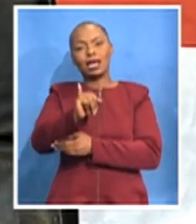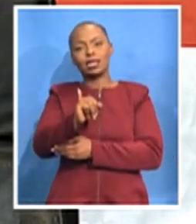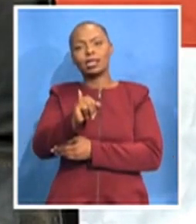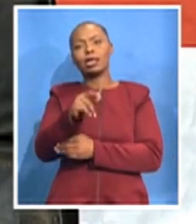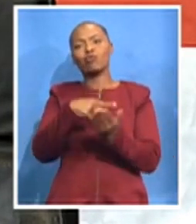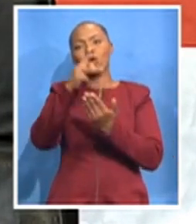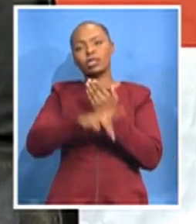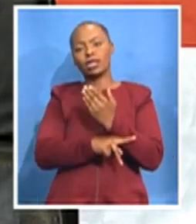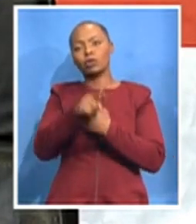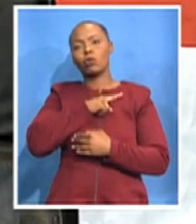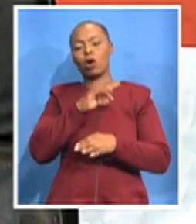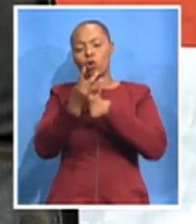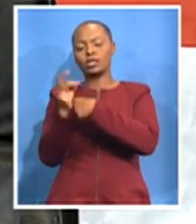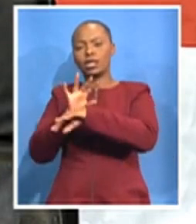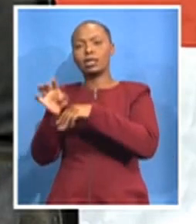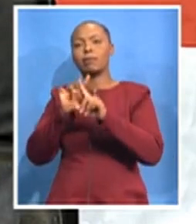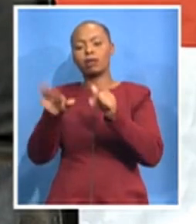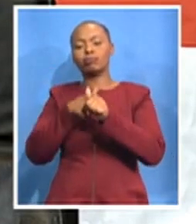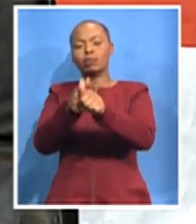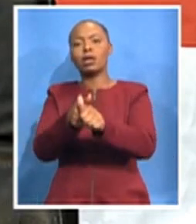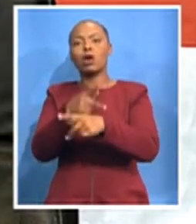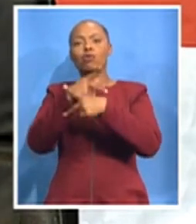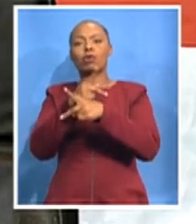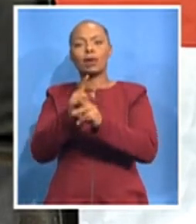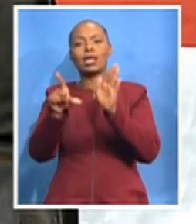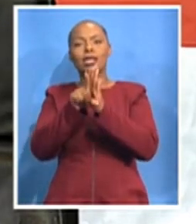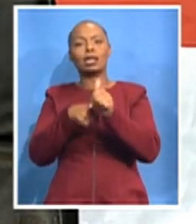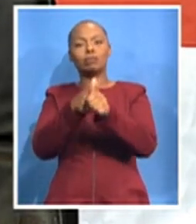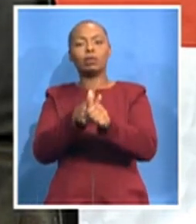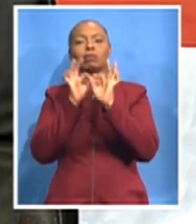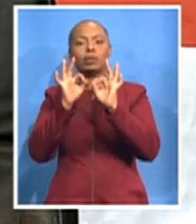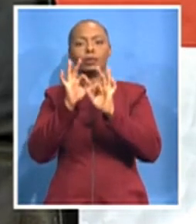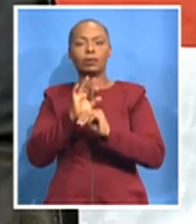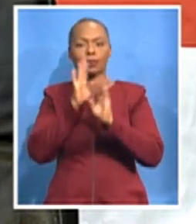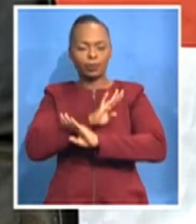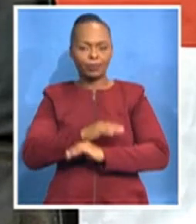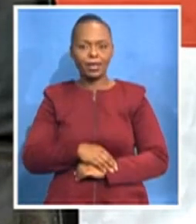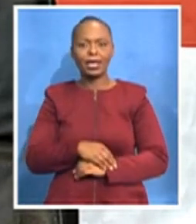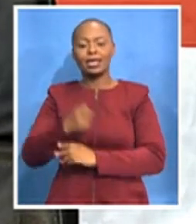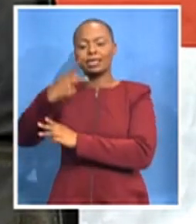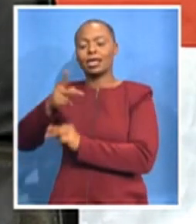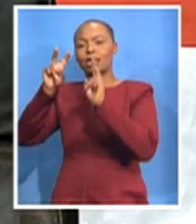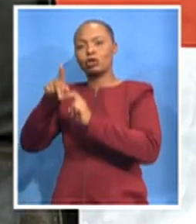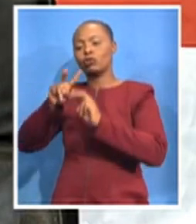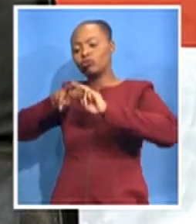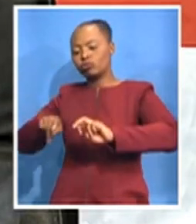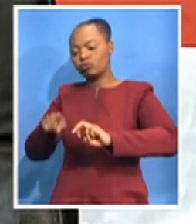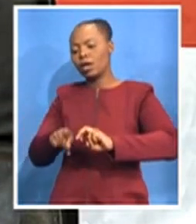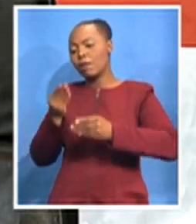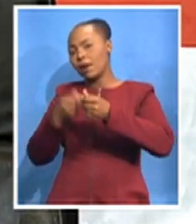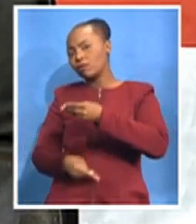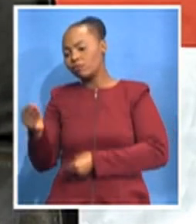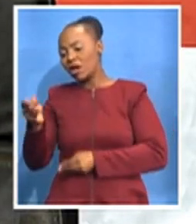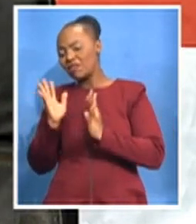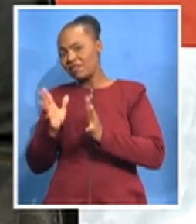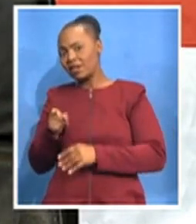a procurement legal prescript. The second issue, we investigated whether there was maladministration in the DWS Nandoni